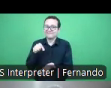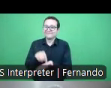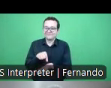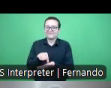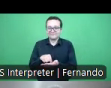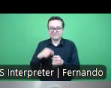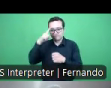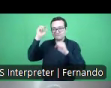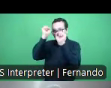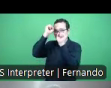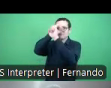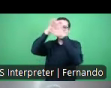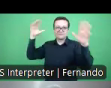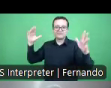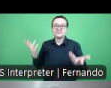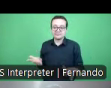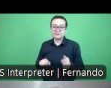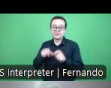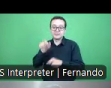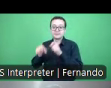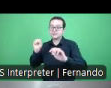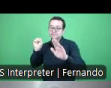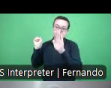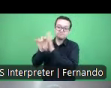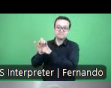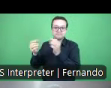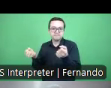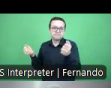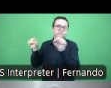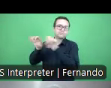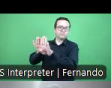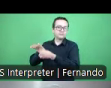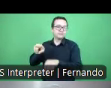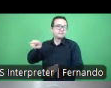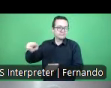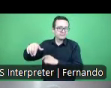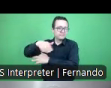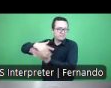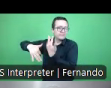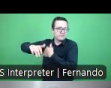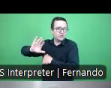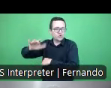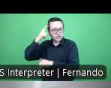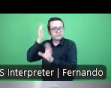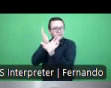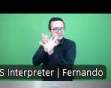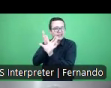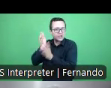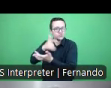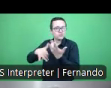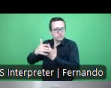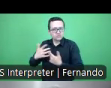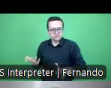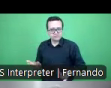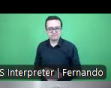ini all of you could adalah see from these 4 pictures, orang-orang all of muda these 4 people, yang they kemudian are all terkurung di young dalam people panti-panti that rehabilitasi have